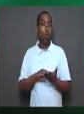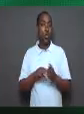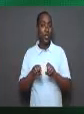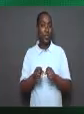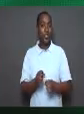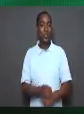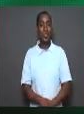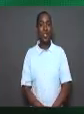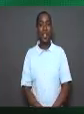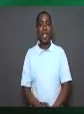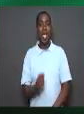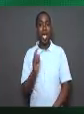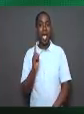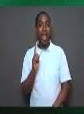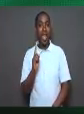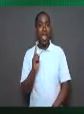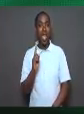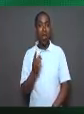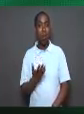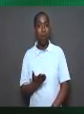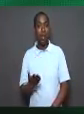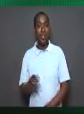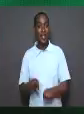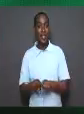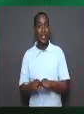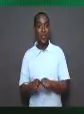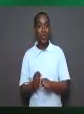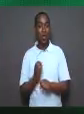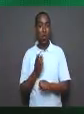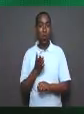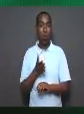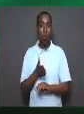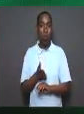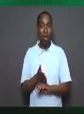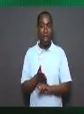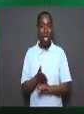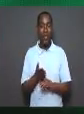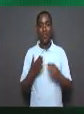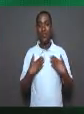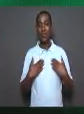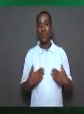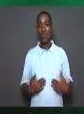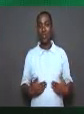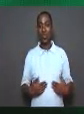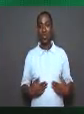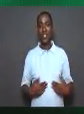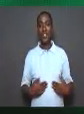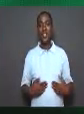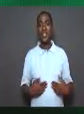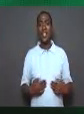Once the particles are broken down, they are used by the body for